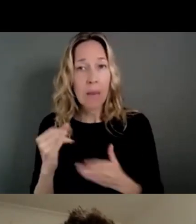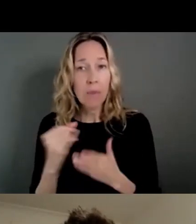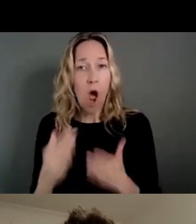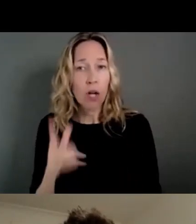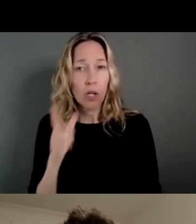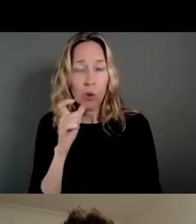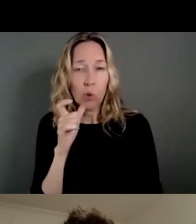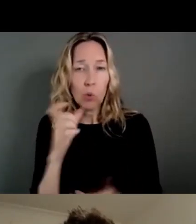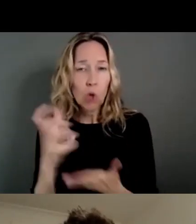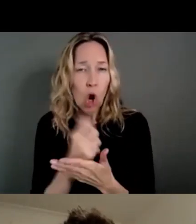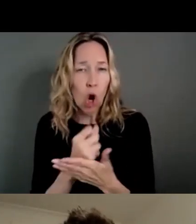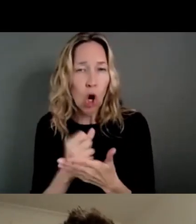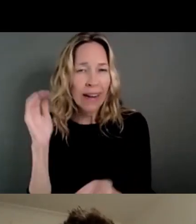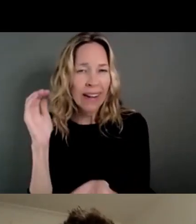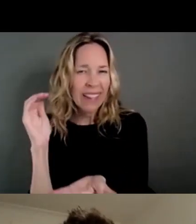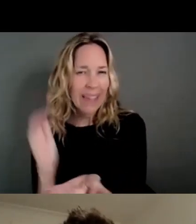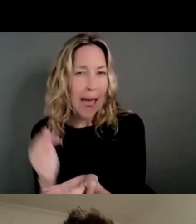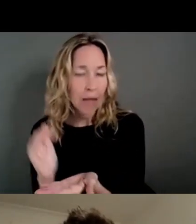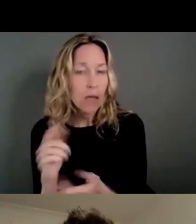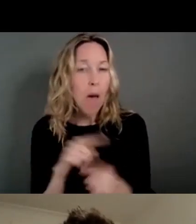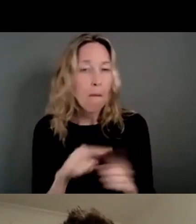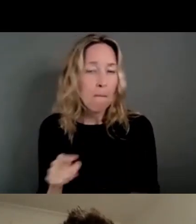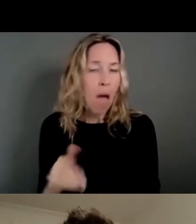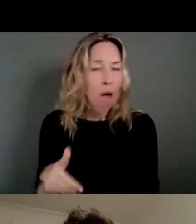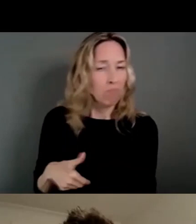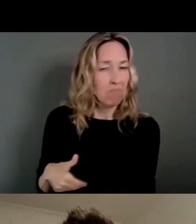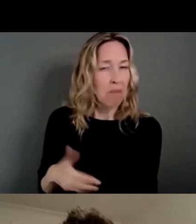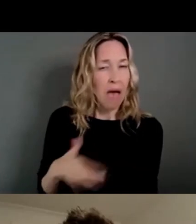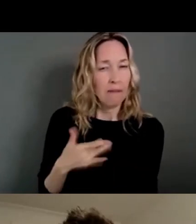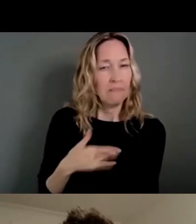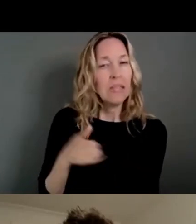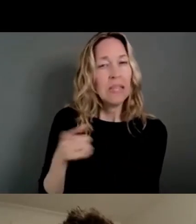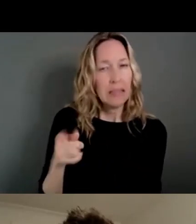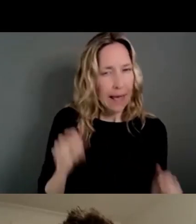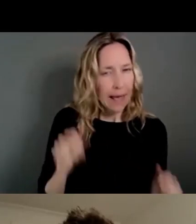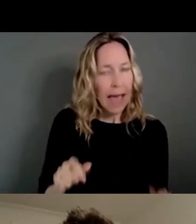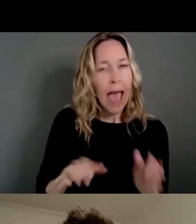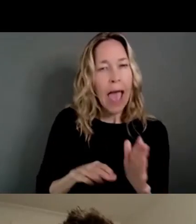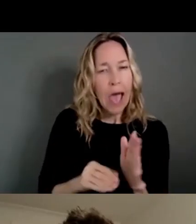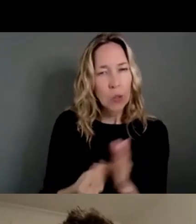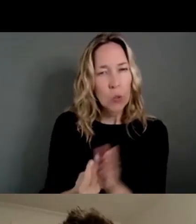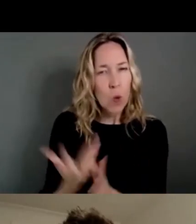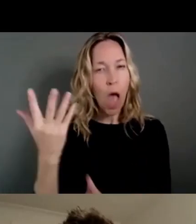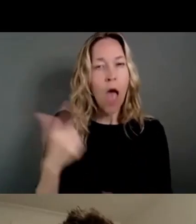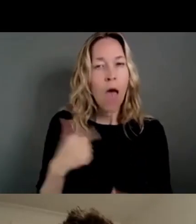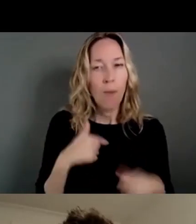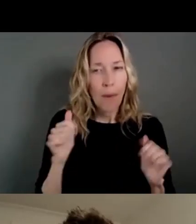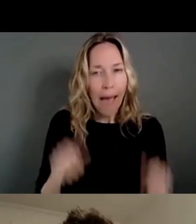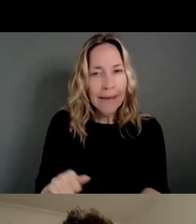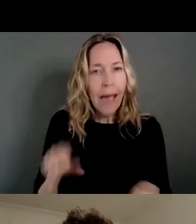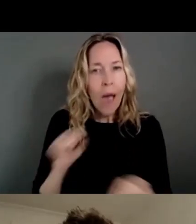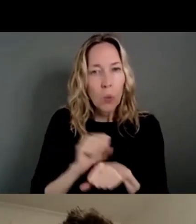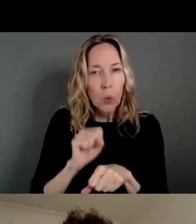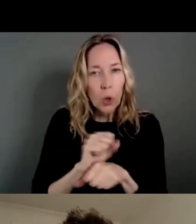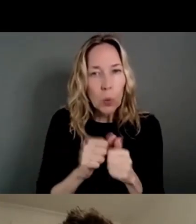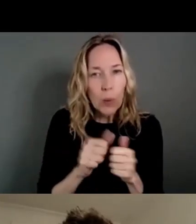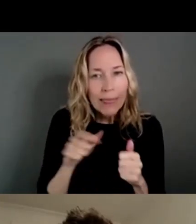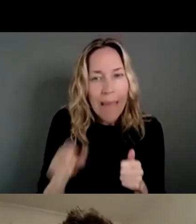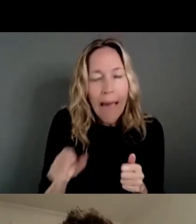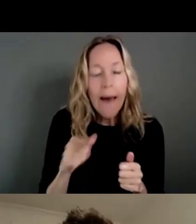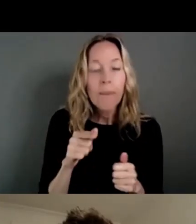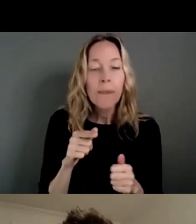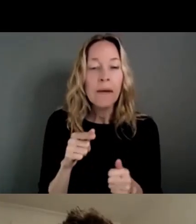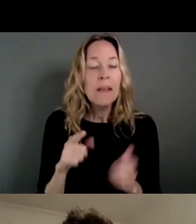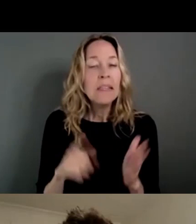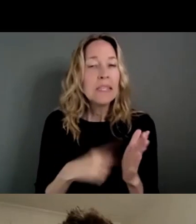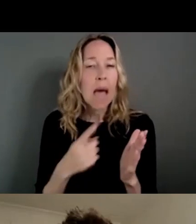see a trajectory for growth and I feel like I can work with that, then I might say, okay, I'm going to take on. And what